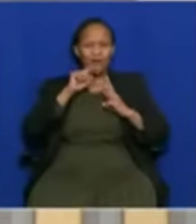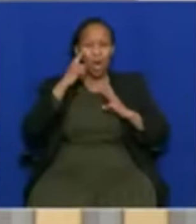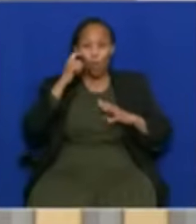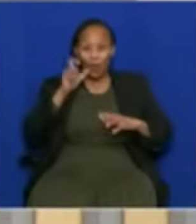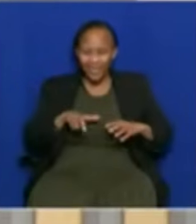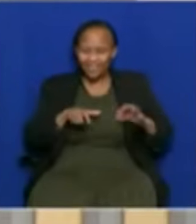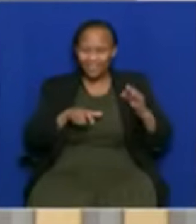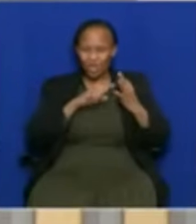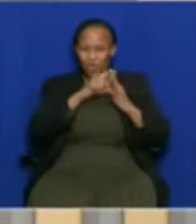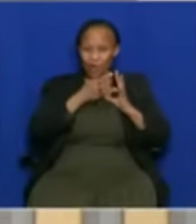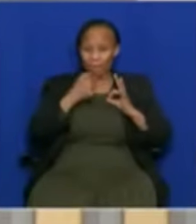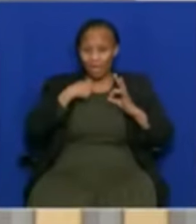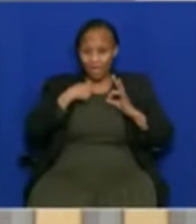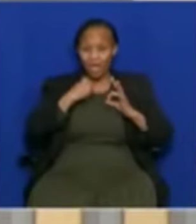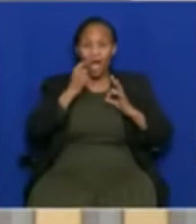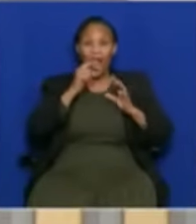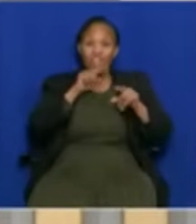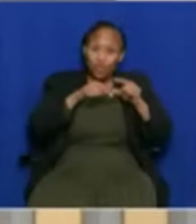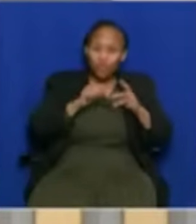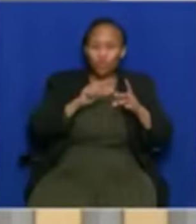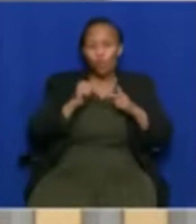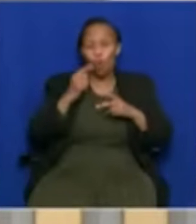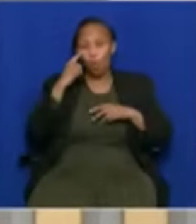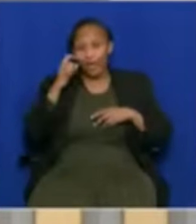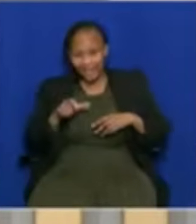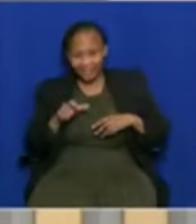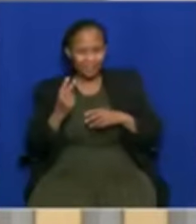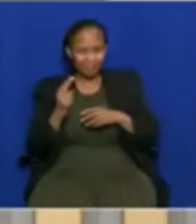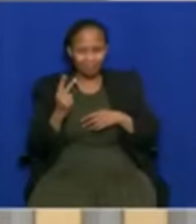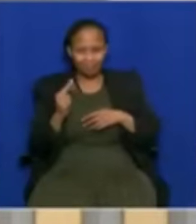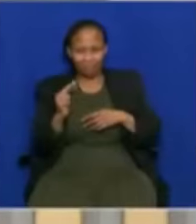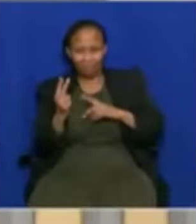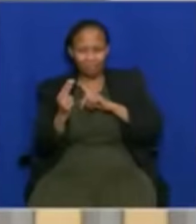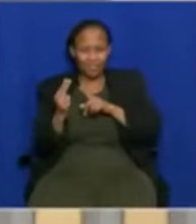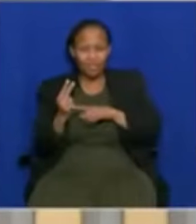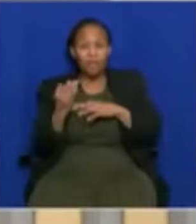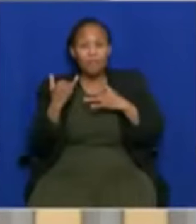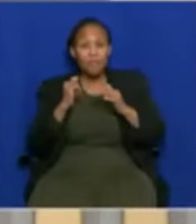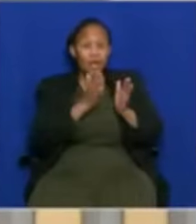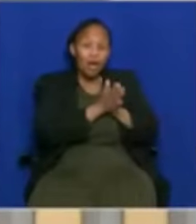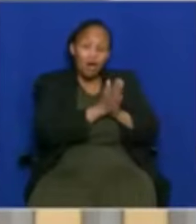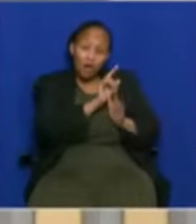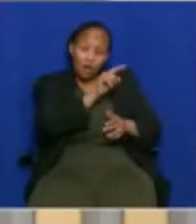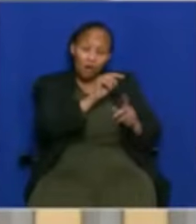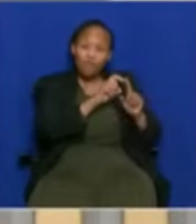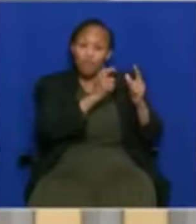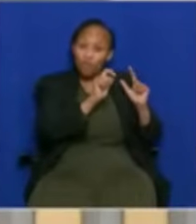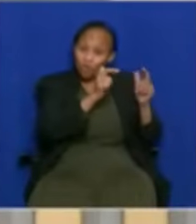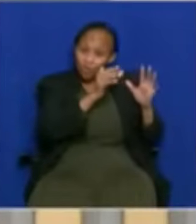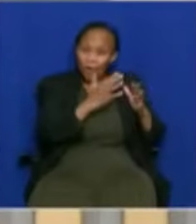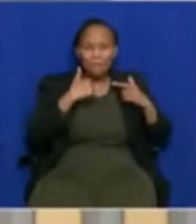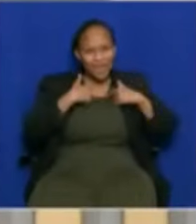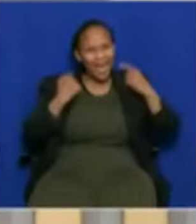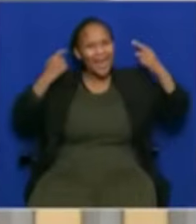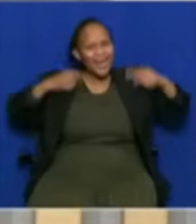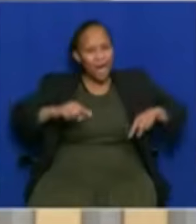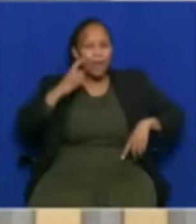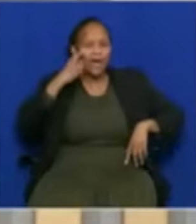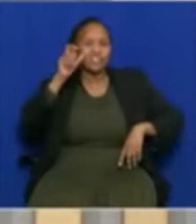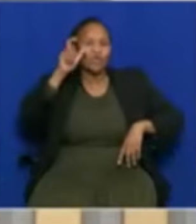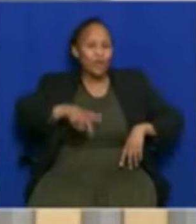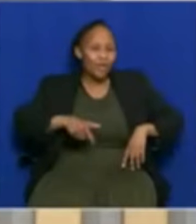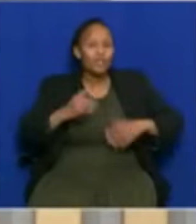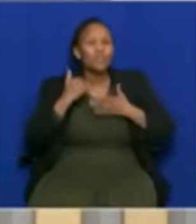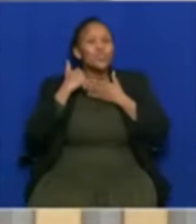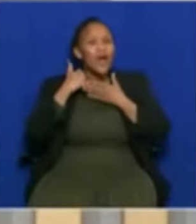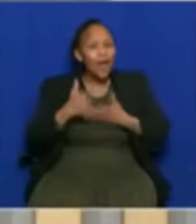or a witness. But what I want to say to you and to the Commission, I'm coming here as a witness to assist the Commission and be of assistance.